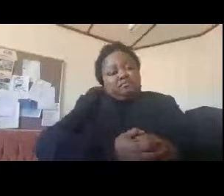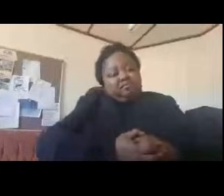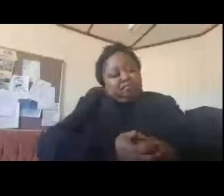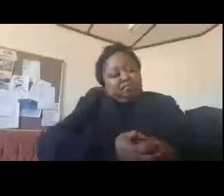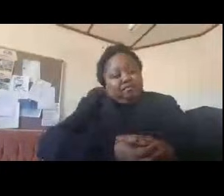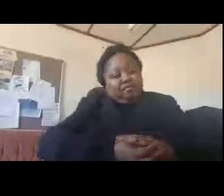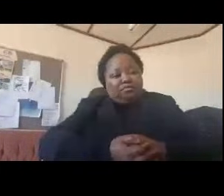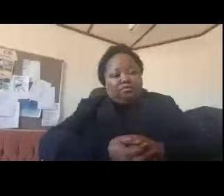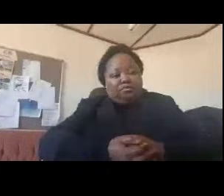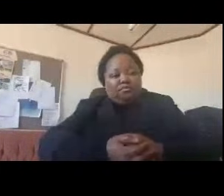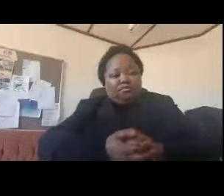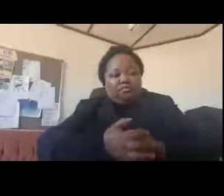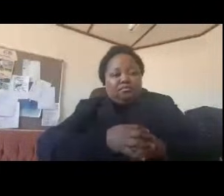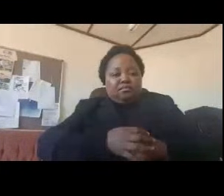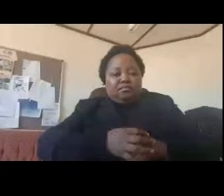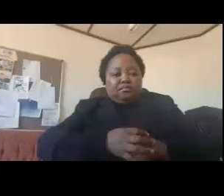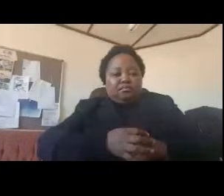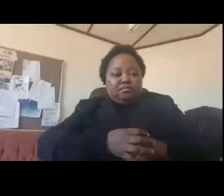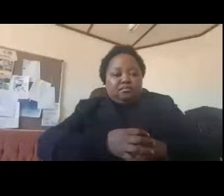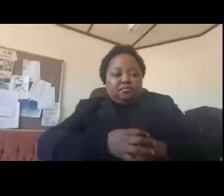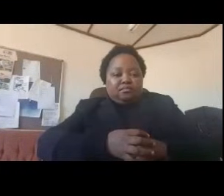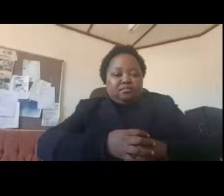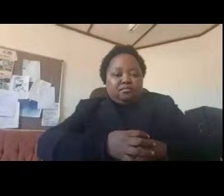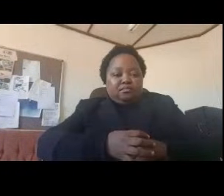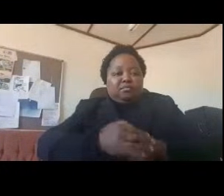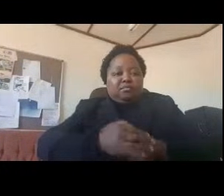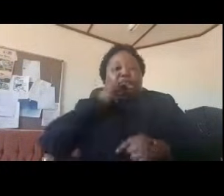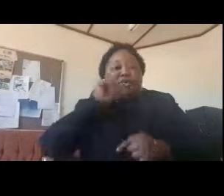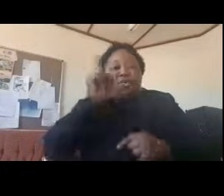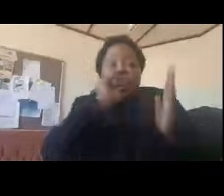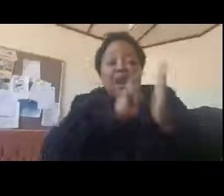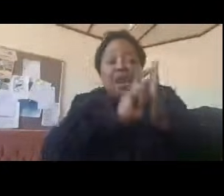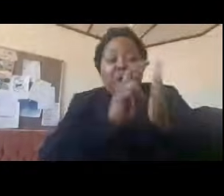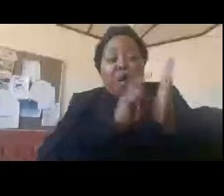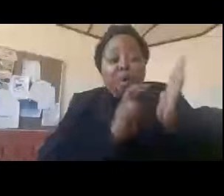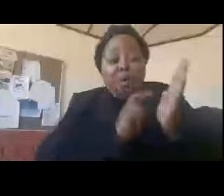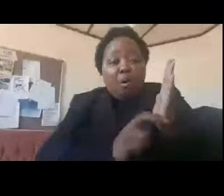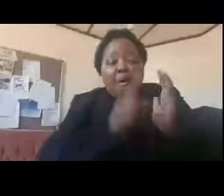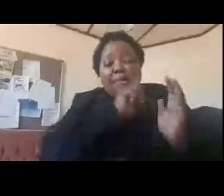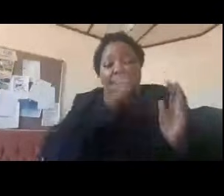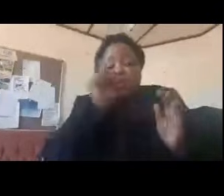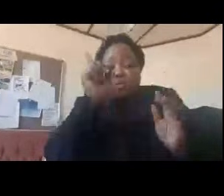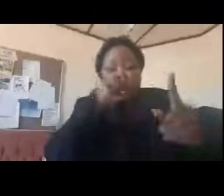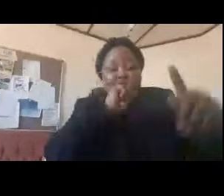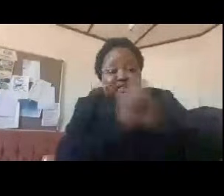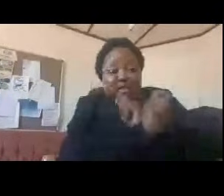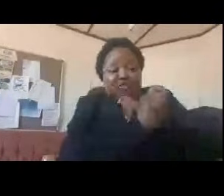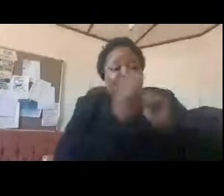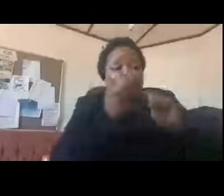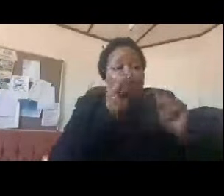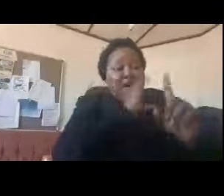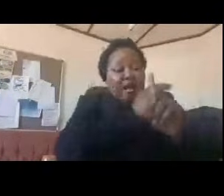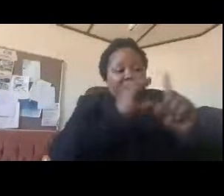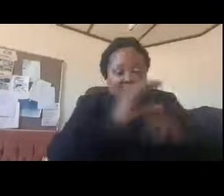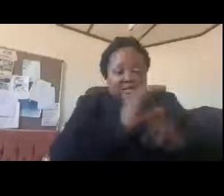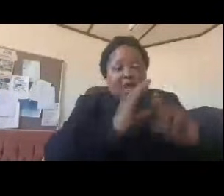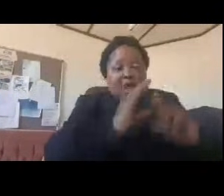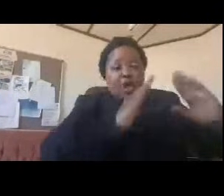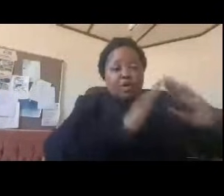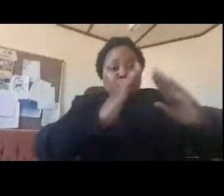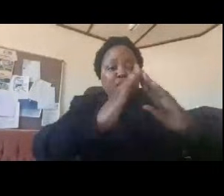What stopped smoking? It wasn't just the law, it was just change of culture. Society started smoking isn't